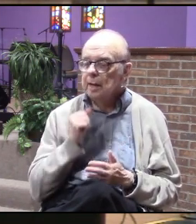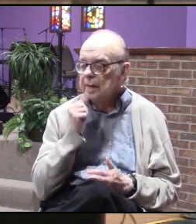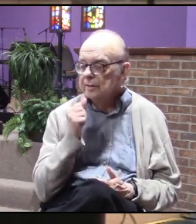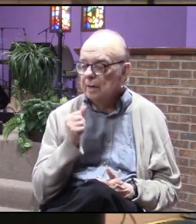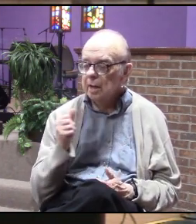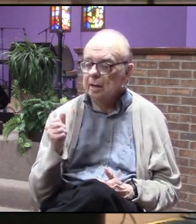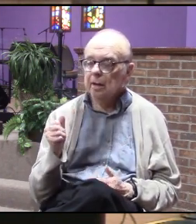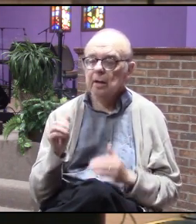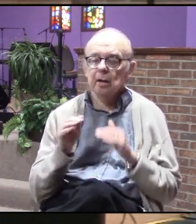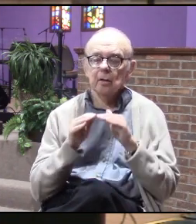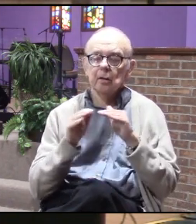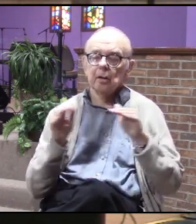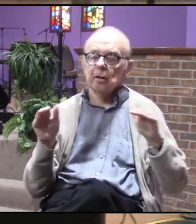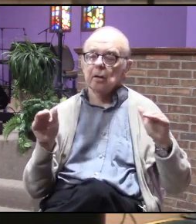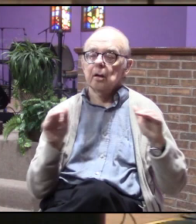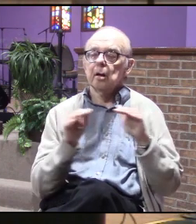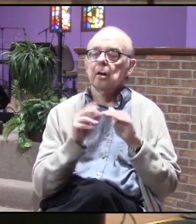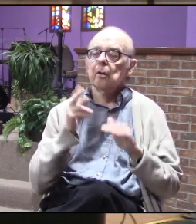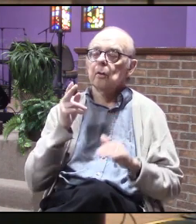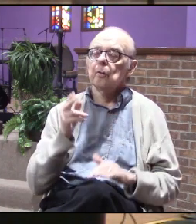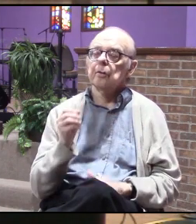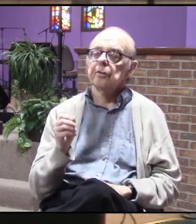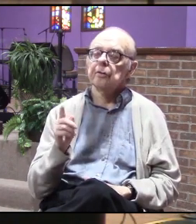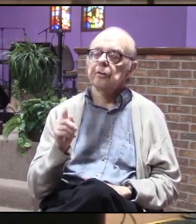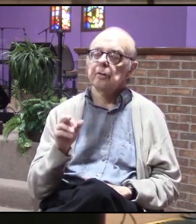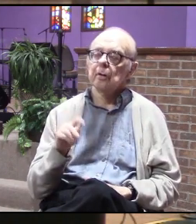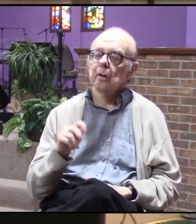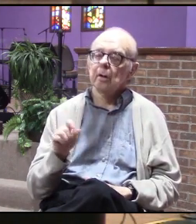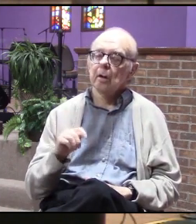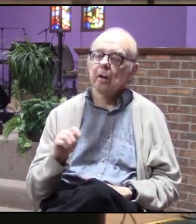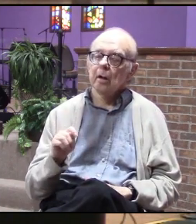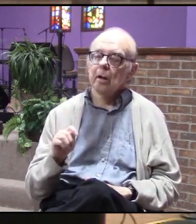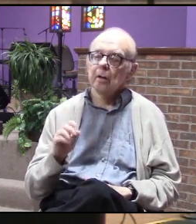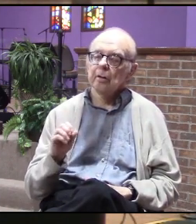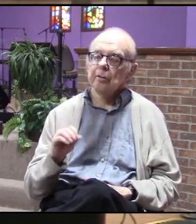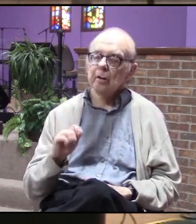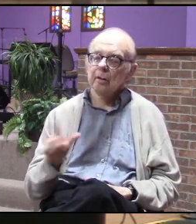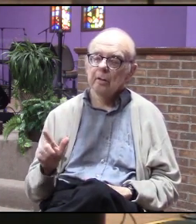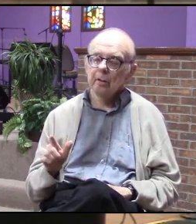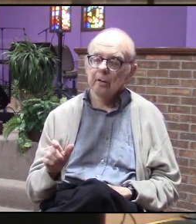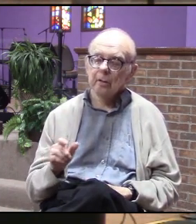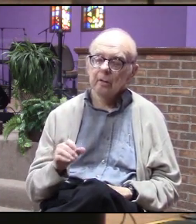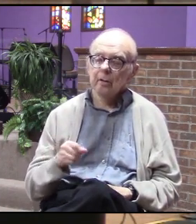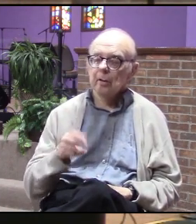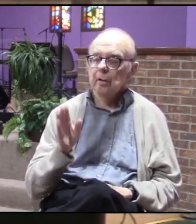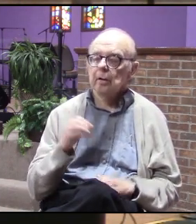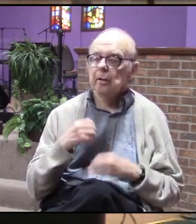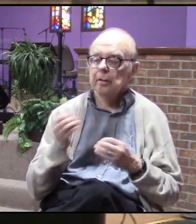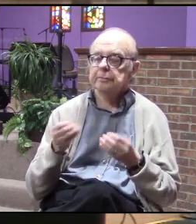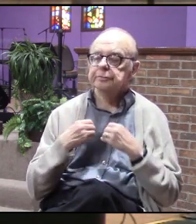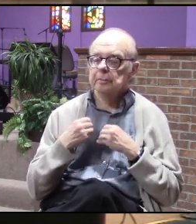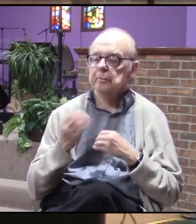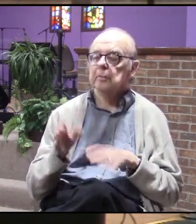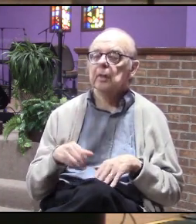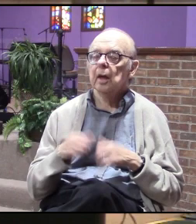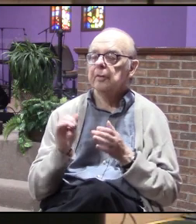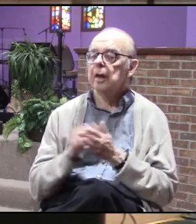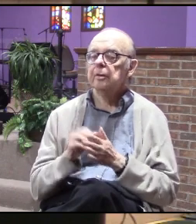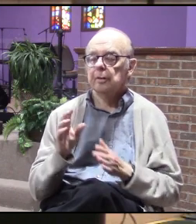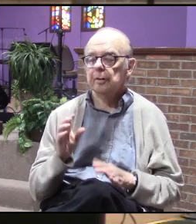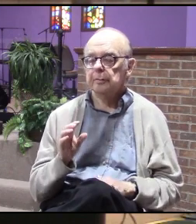horizontal. It's not a horizontal practice. It's not okay, God, you're giving me this, and so I'm going to take